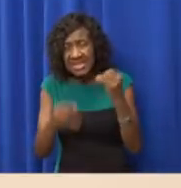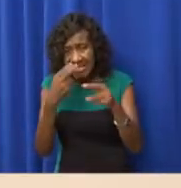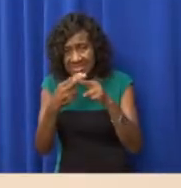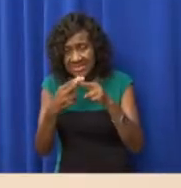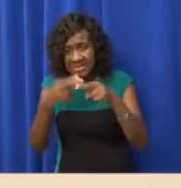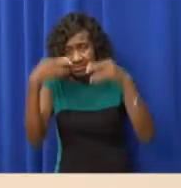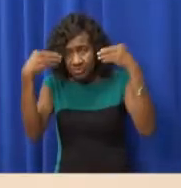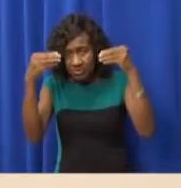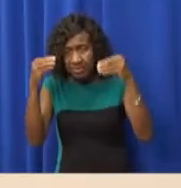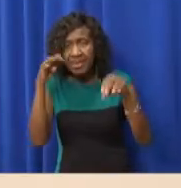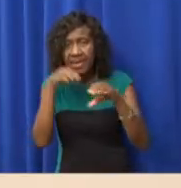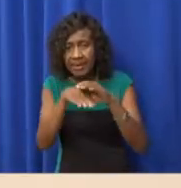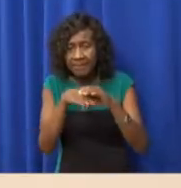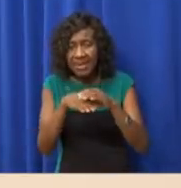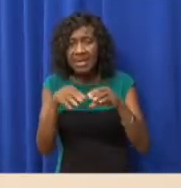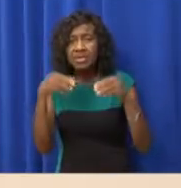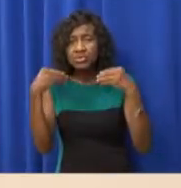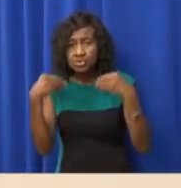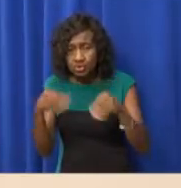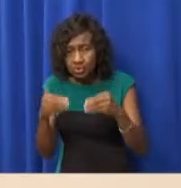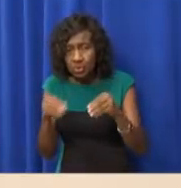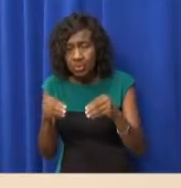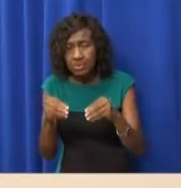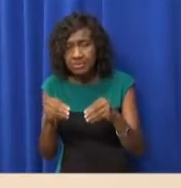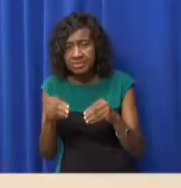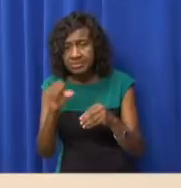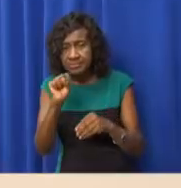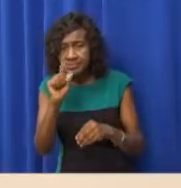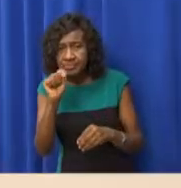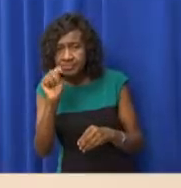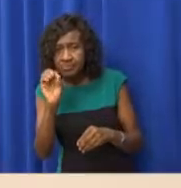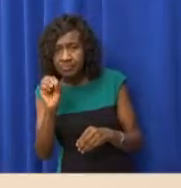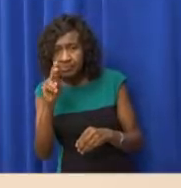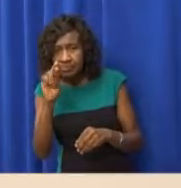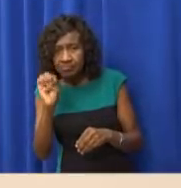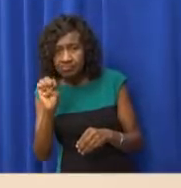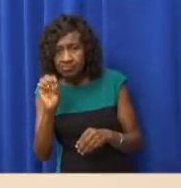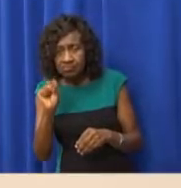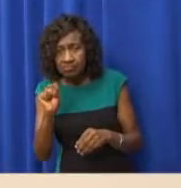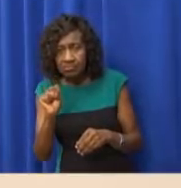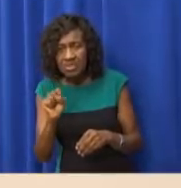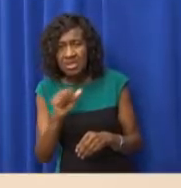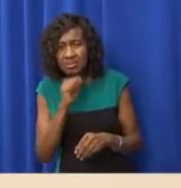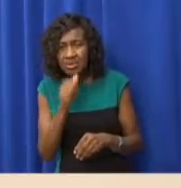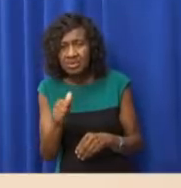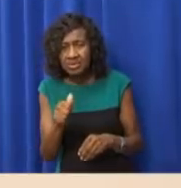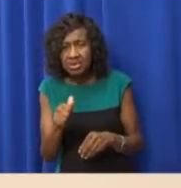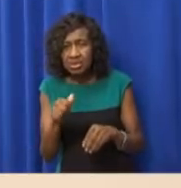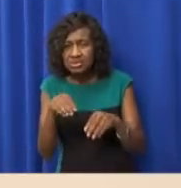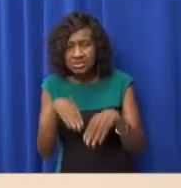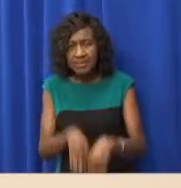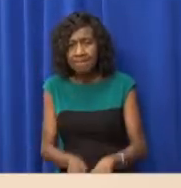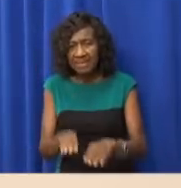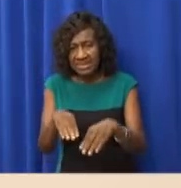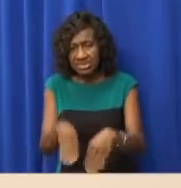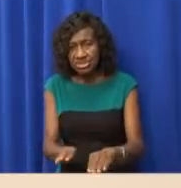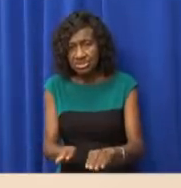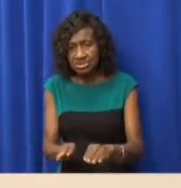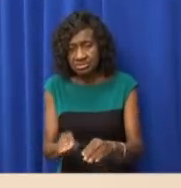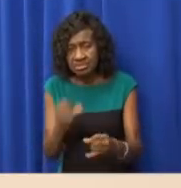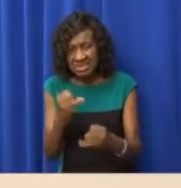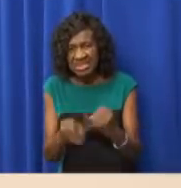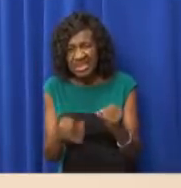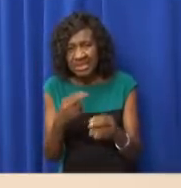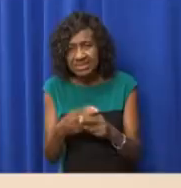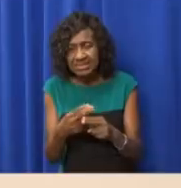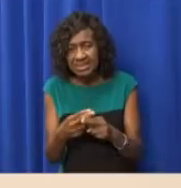and for banks and stores and that sort of thing. It no longer applies to hanging out at the beach.